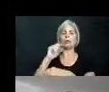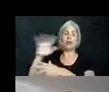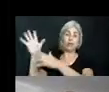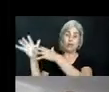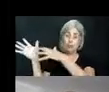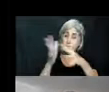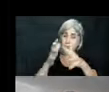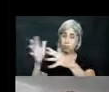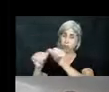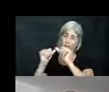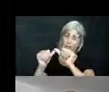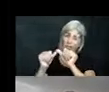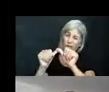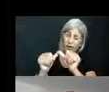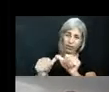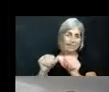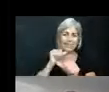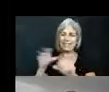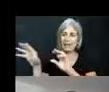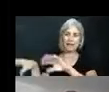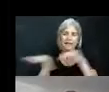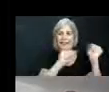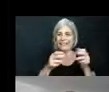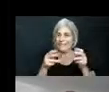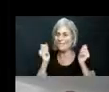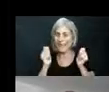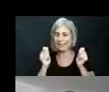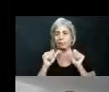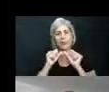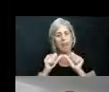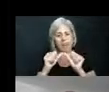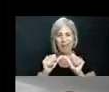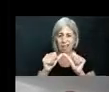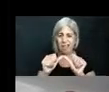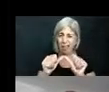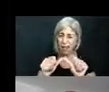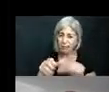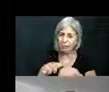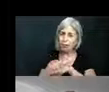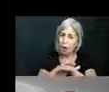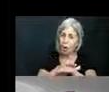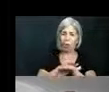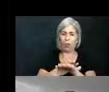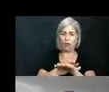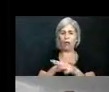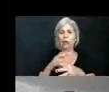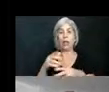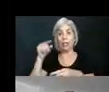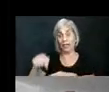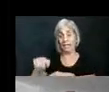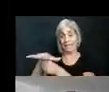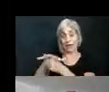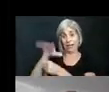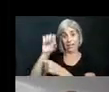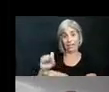at in a few slides. But basically, the climate crisis impacts hurricanes a lot. So especially for our area in South